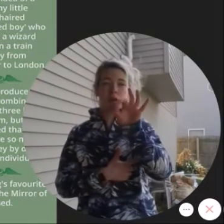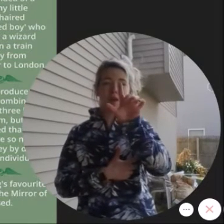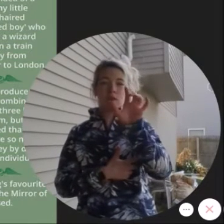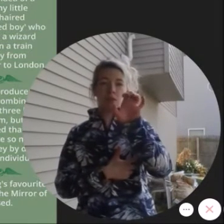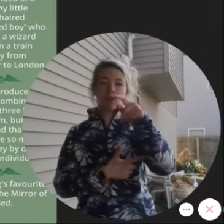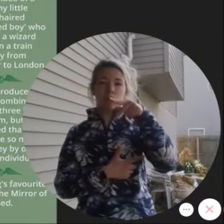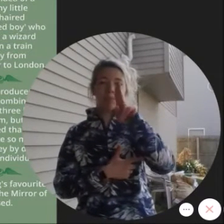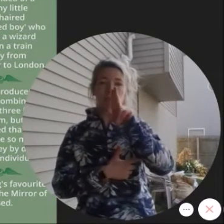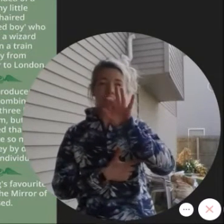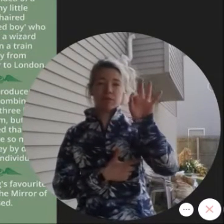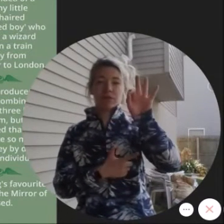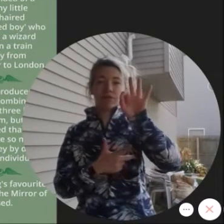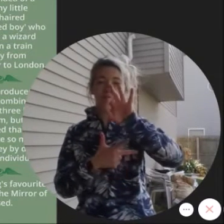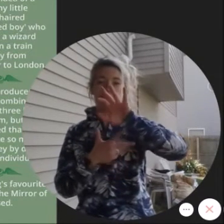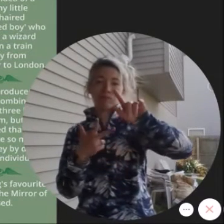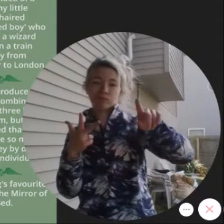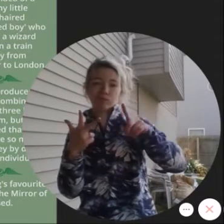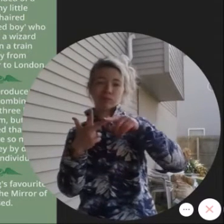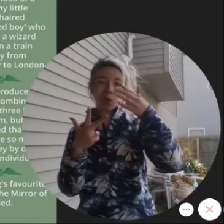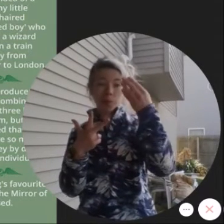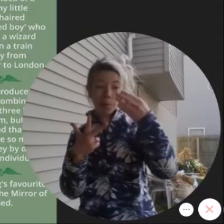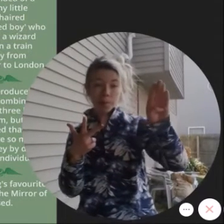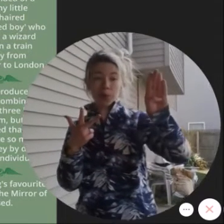Yellow is for Hufflepuff.